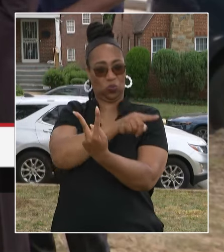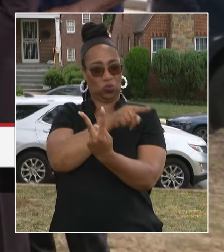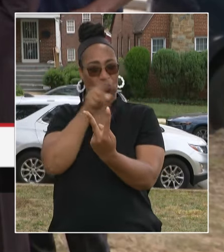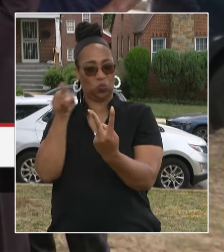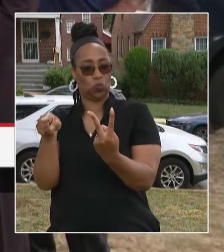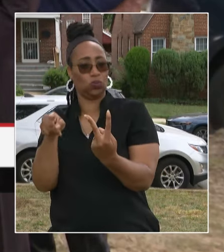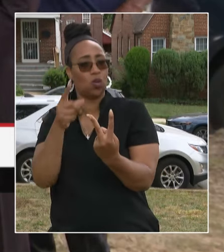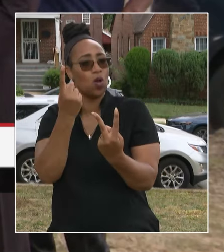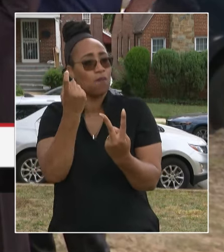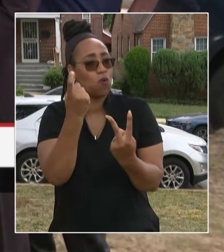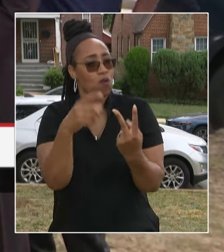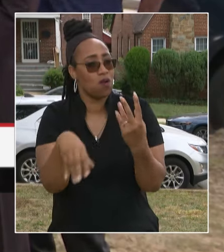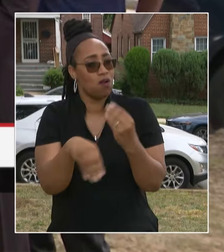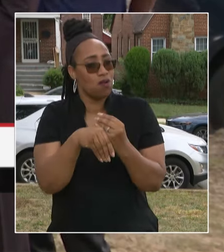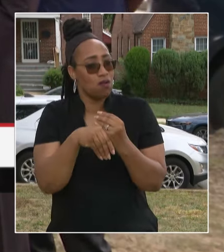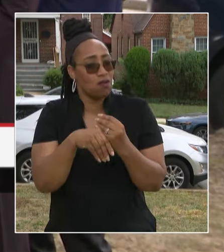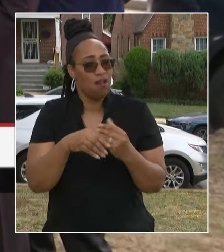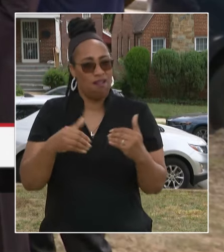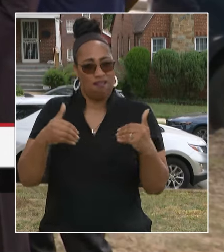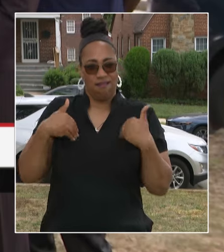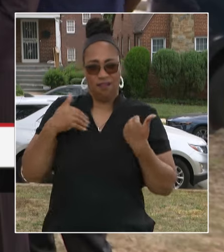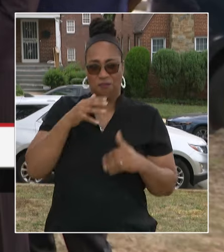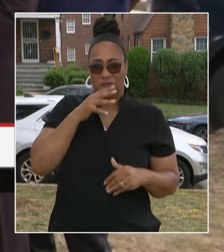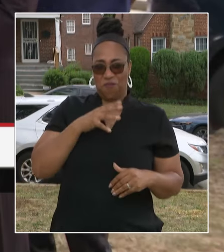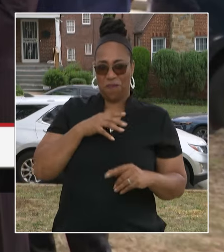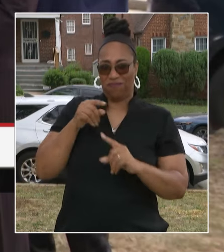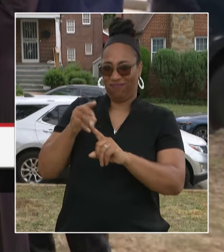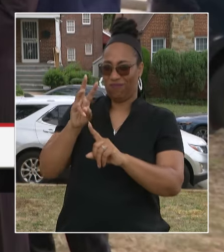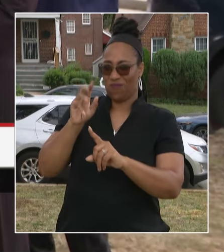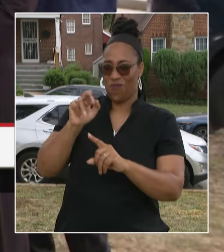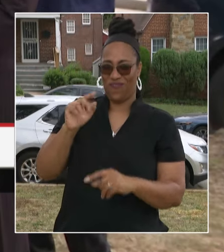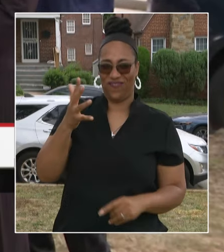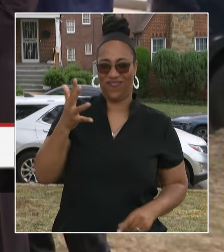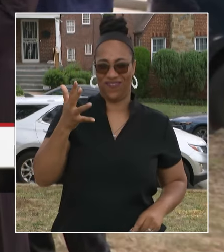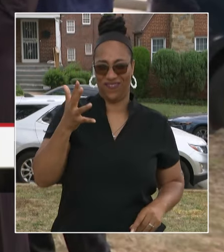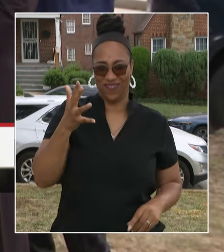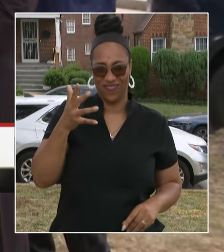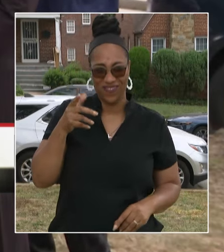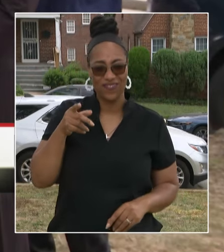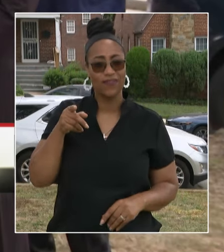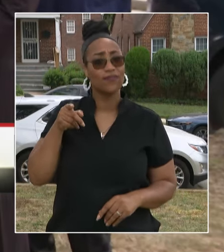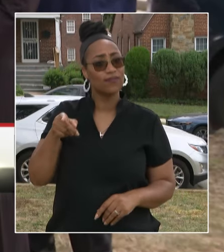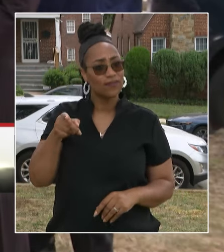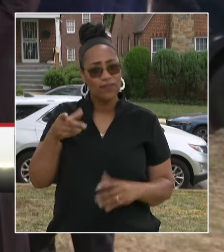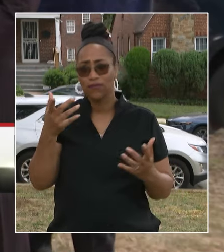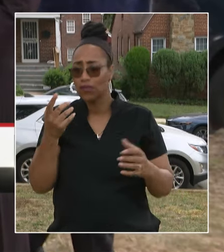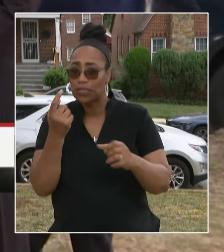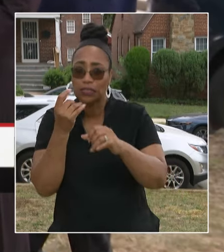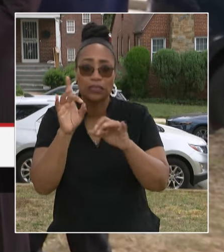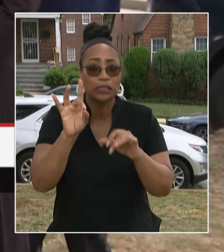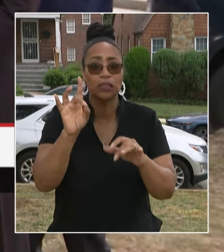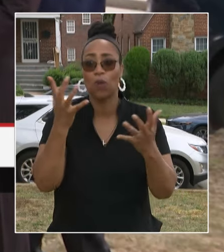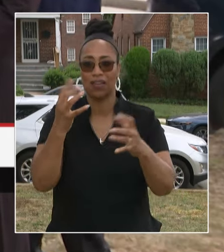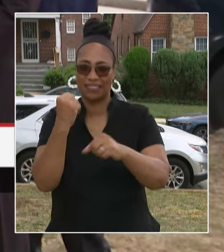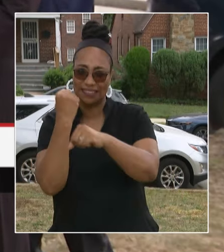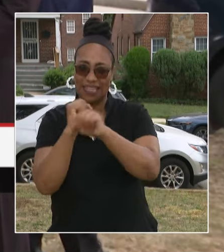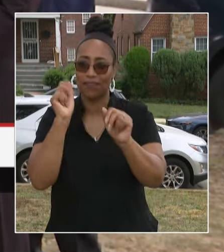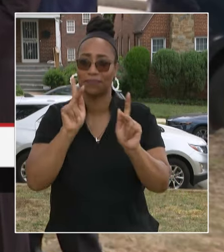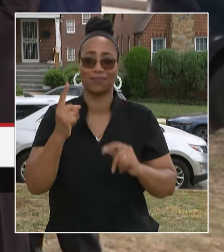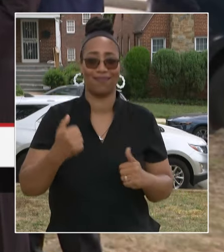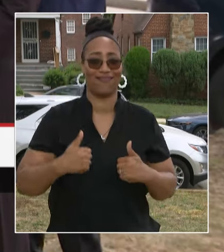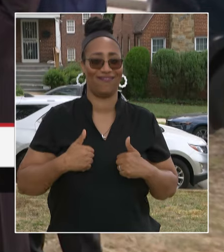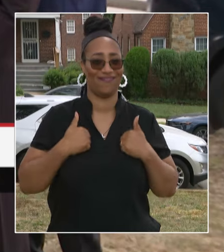here in Ward 5, did a rescue and saved a young person's life. And this young lady was